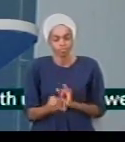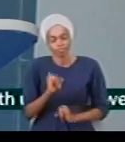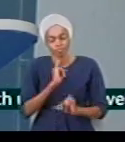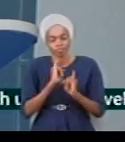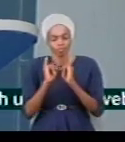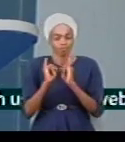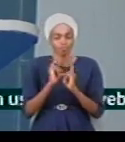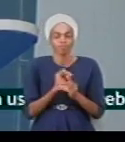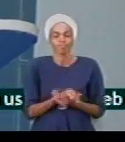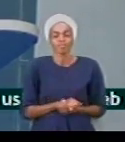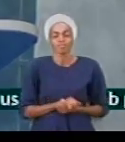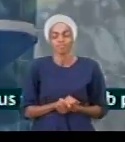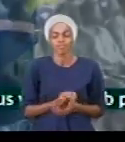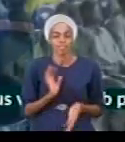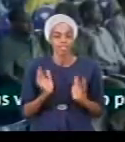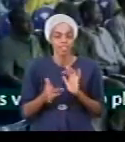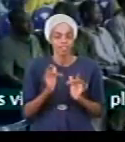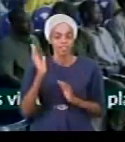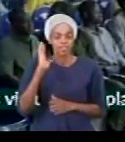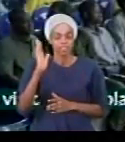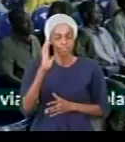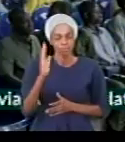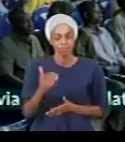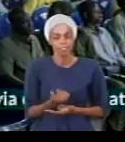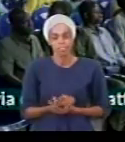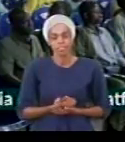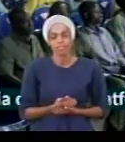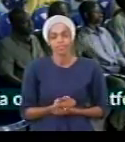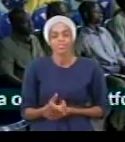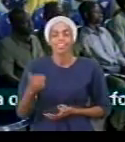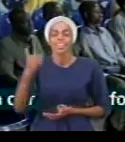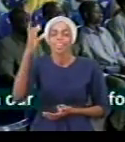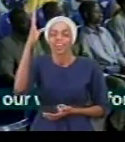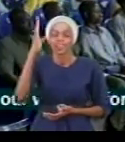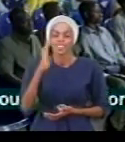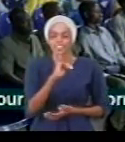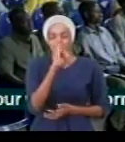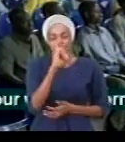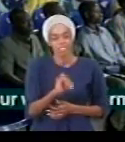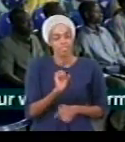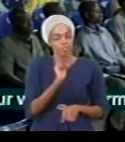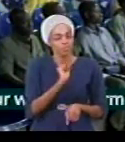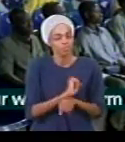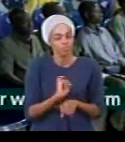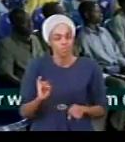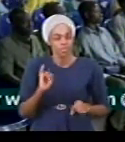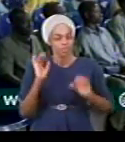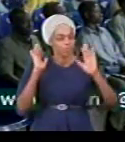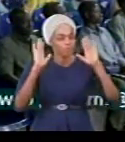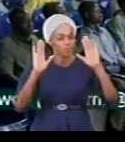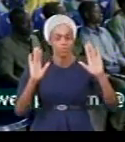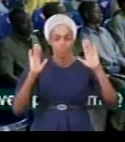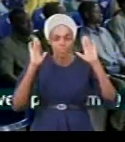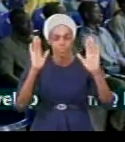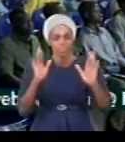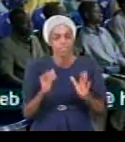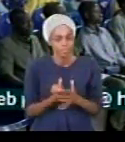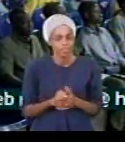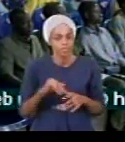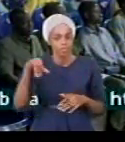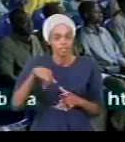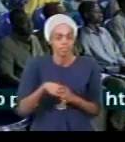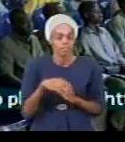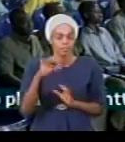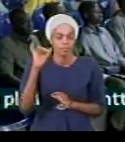God is working wonders. Let's quickly take you to YouTube where Gideon Silas said he had been suffering